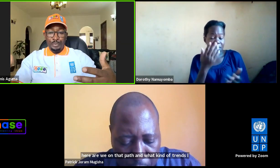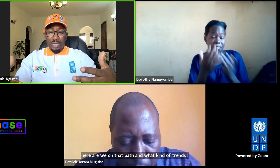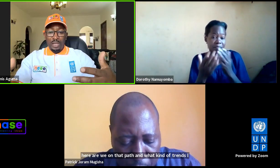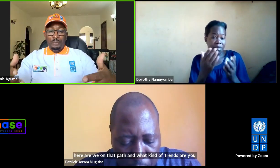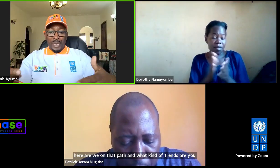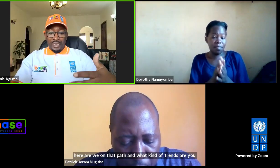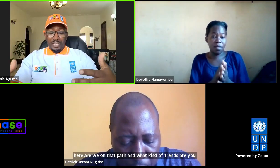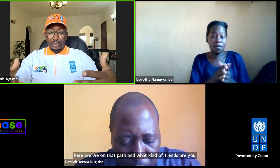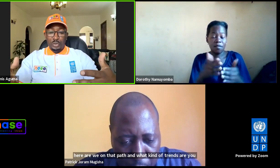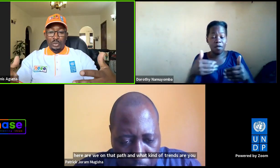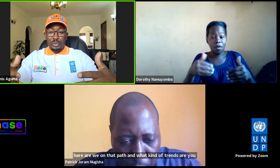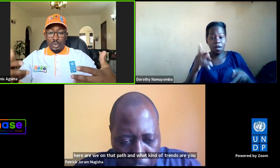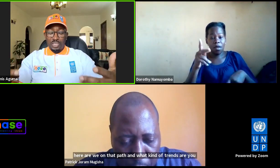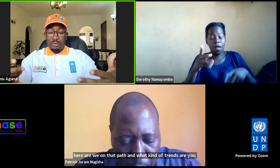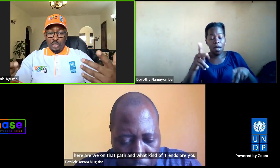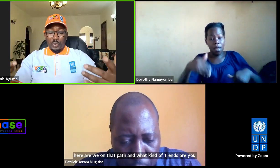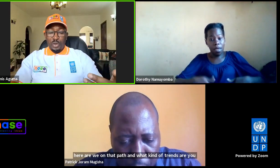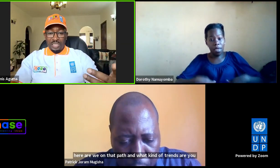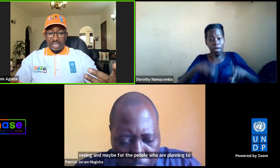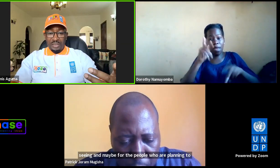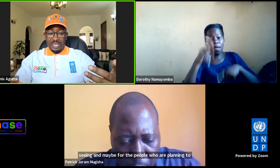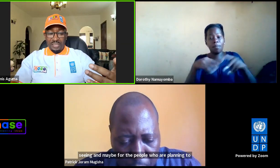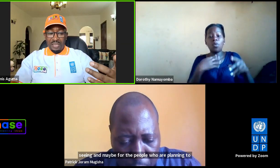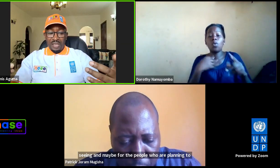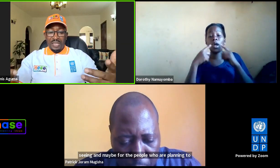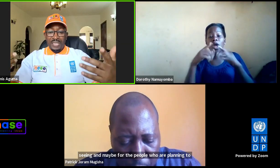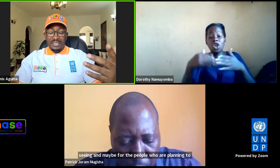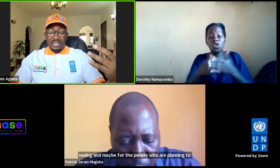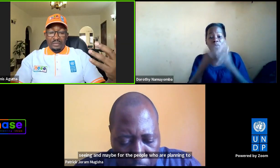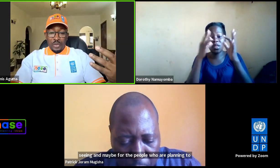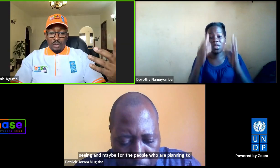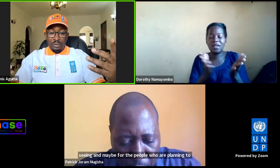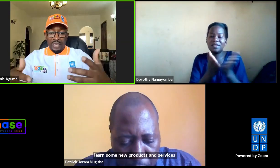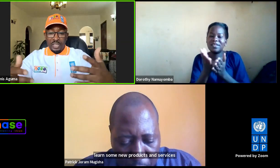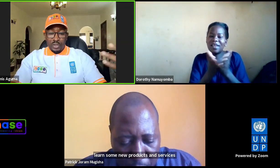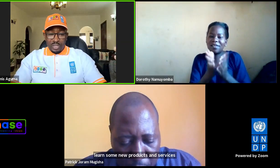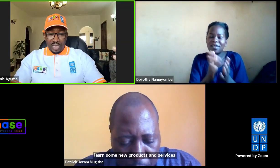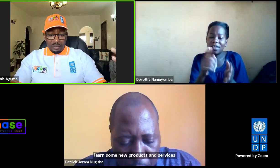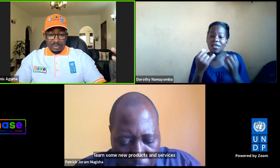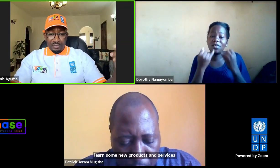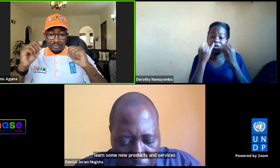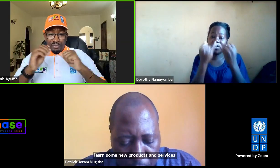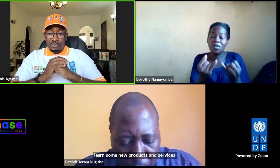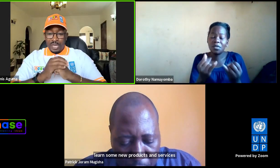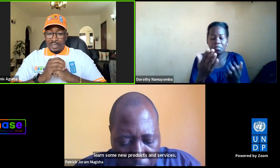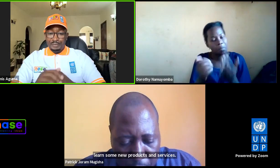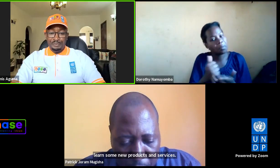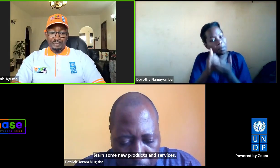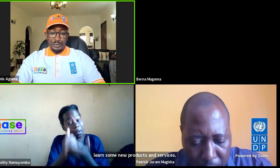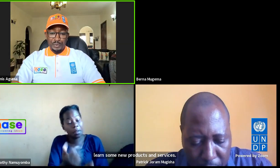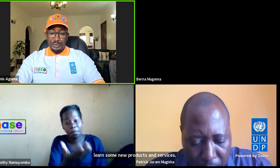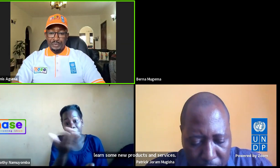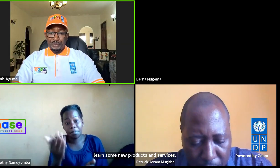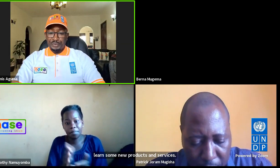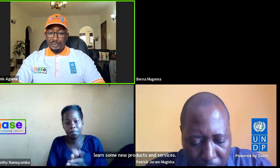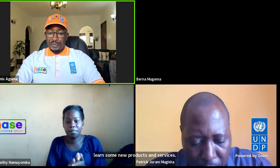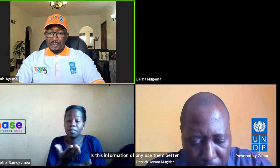are planning to launch some new products and services, is this information of any use to them? Bana?